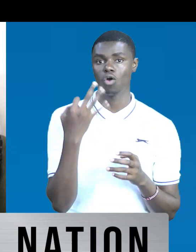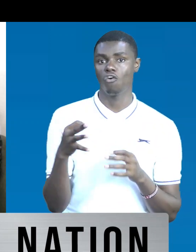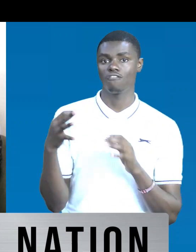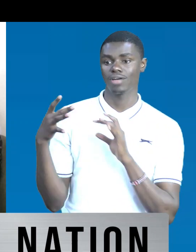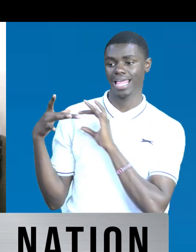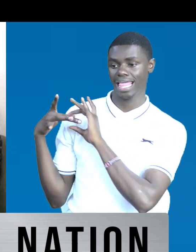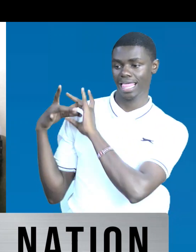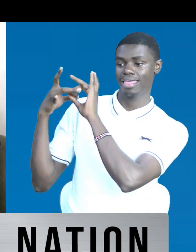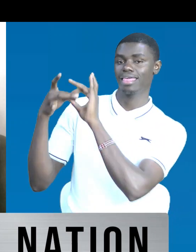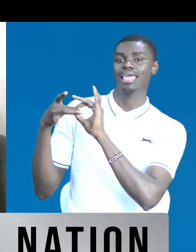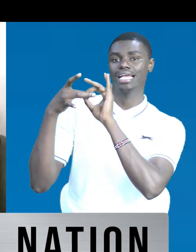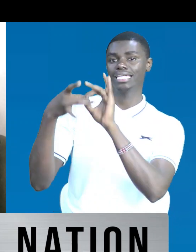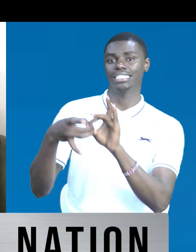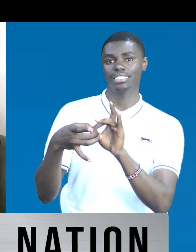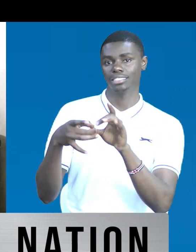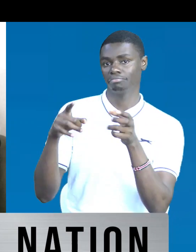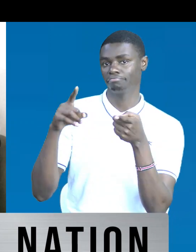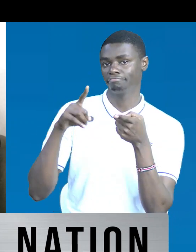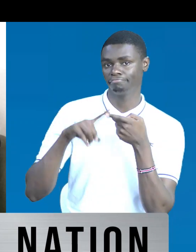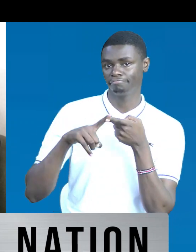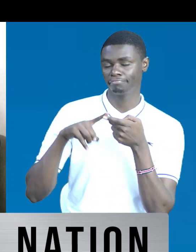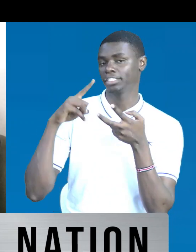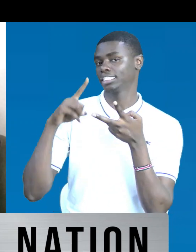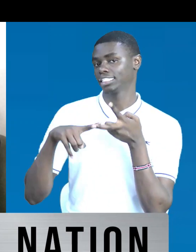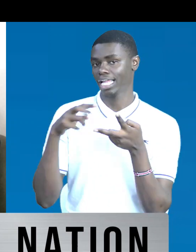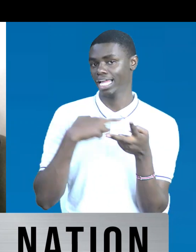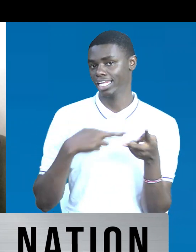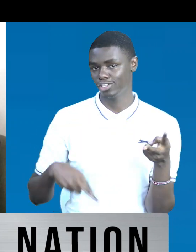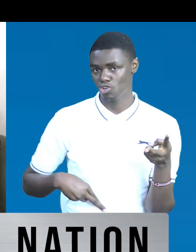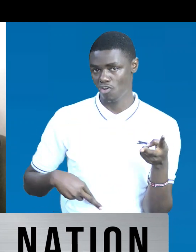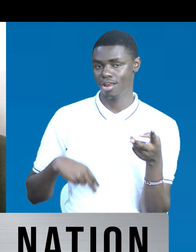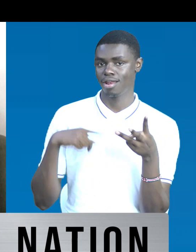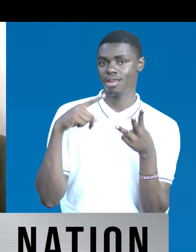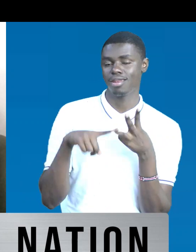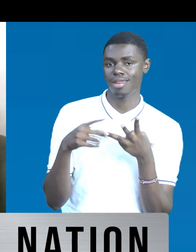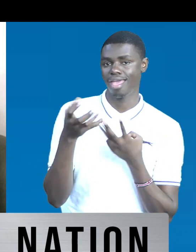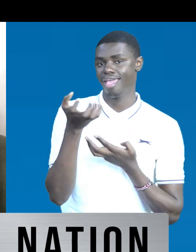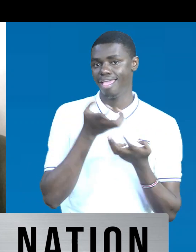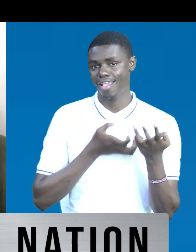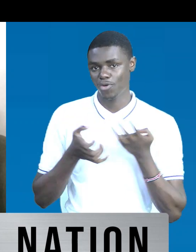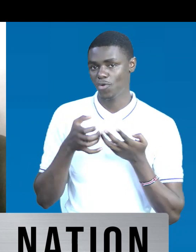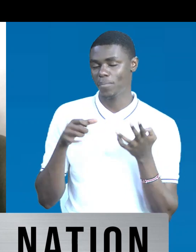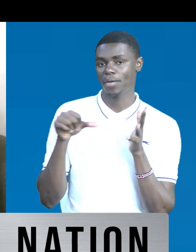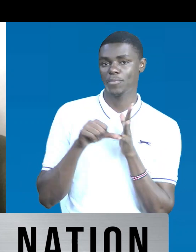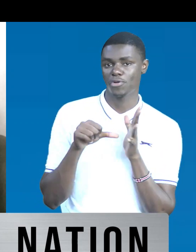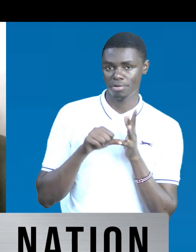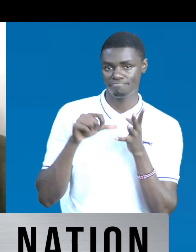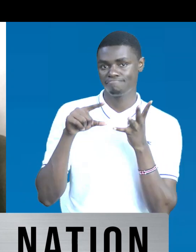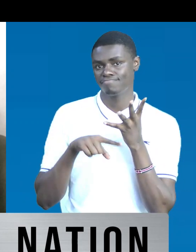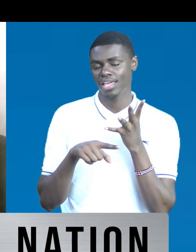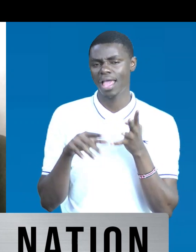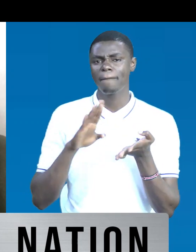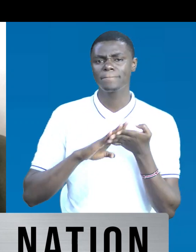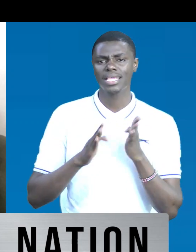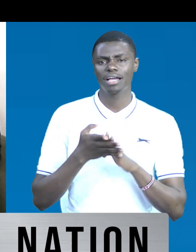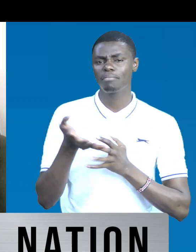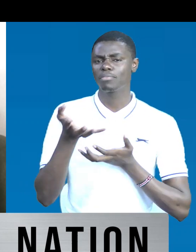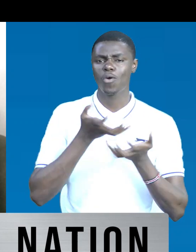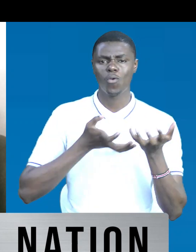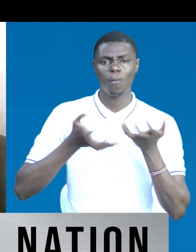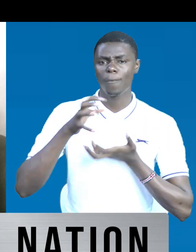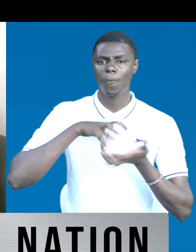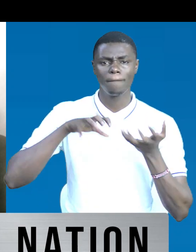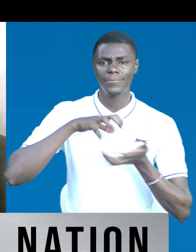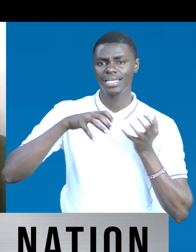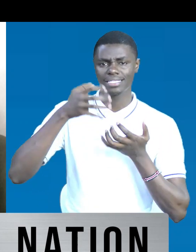heritage, having issues of religion, having economic issues, they become so complex. So the issue that is